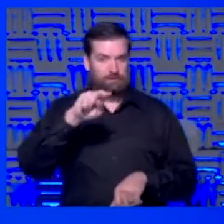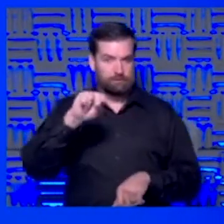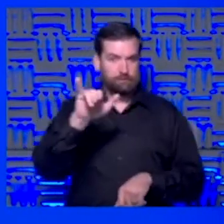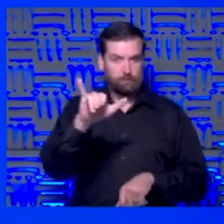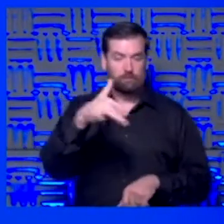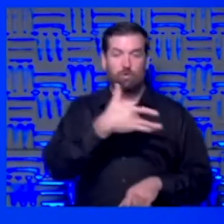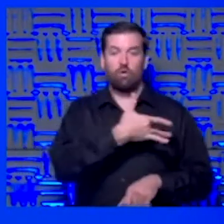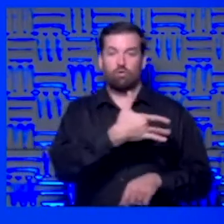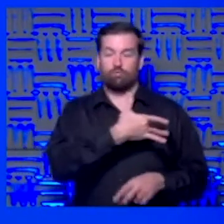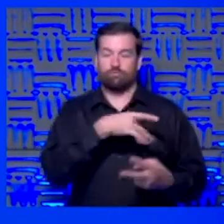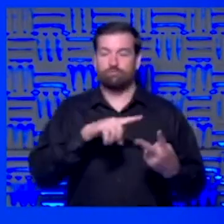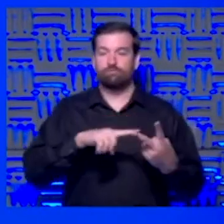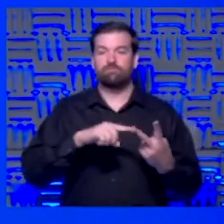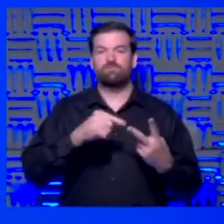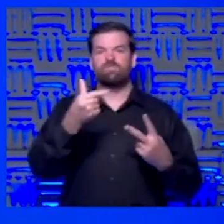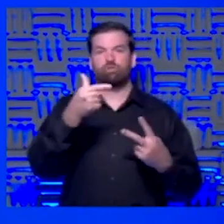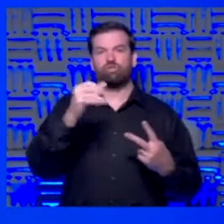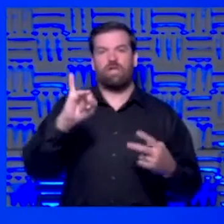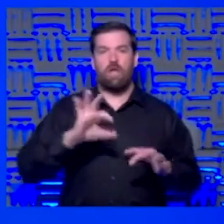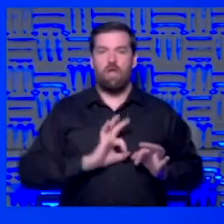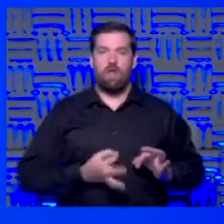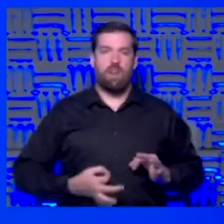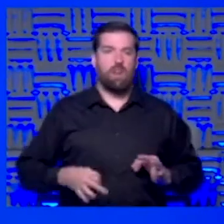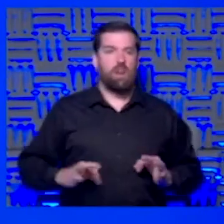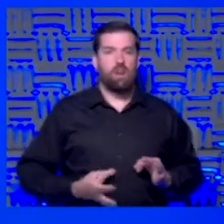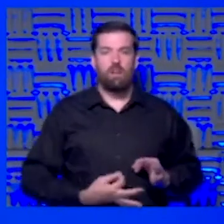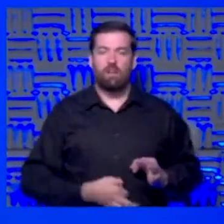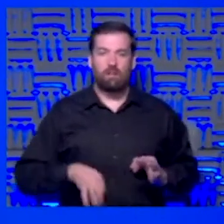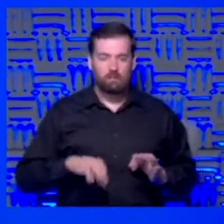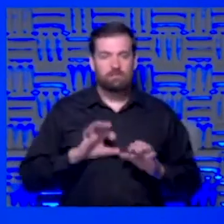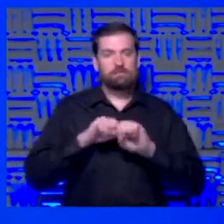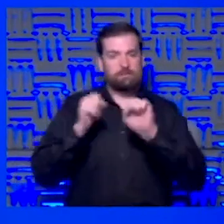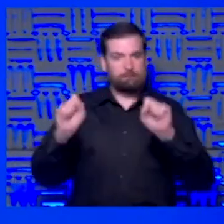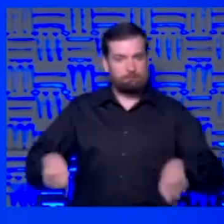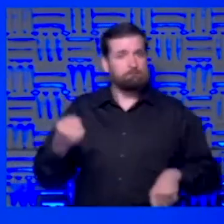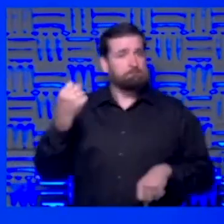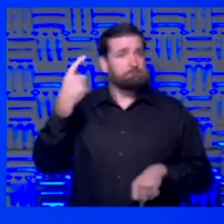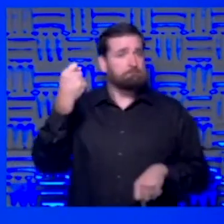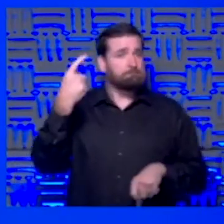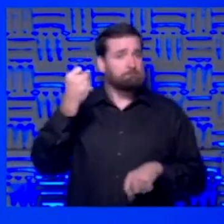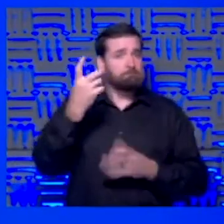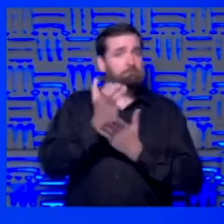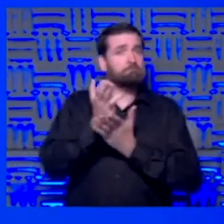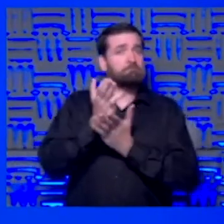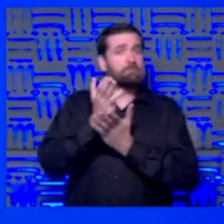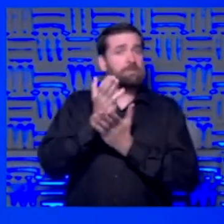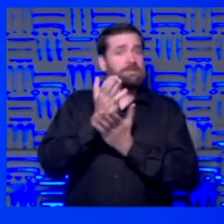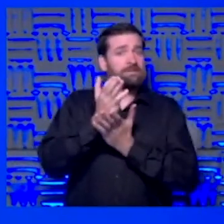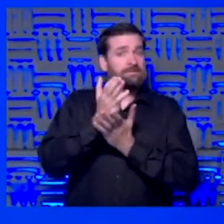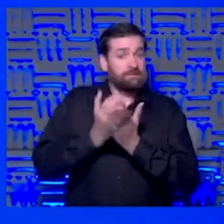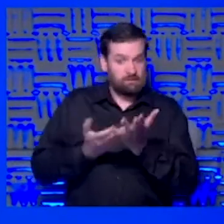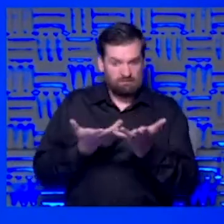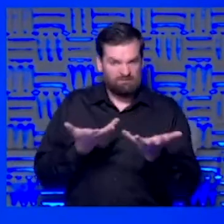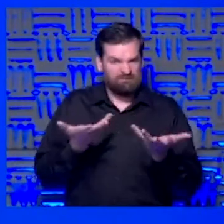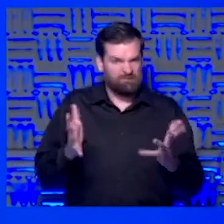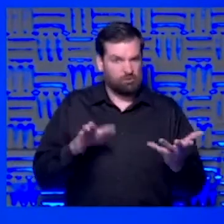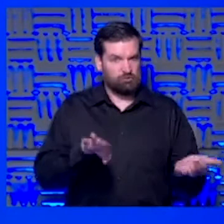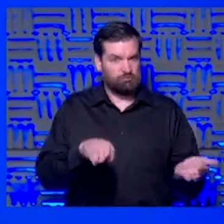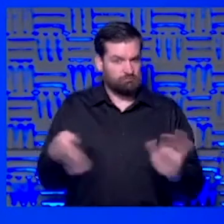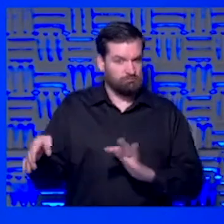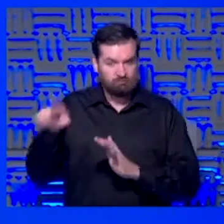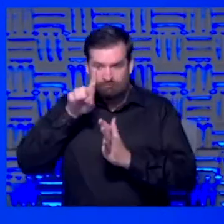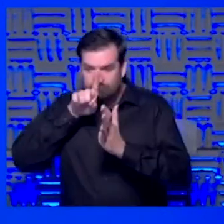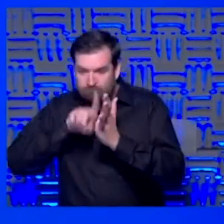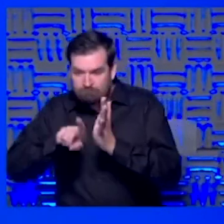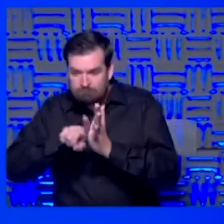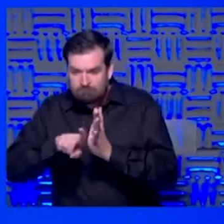heart, the GI system. We understand that there have been some autopsies done on